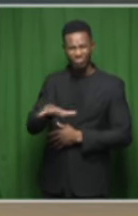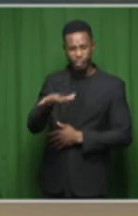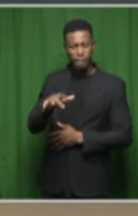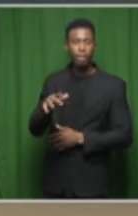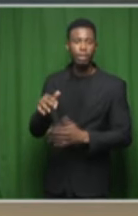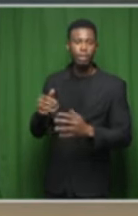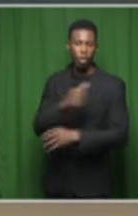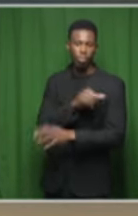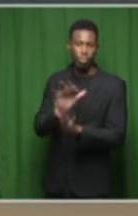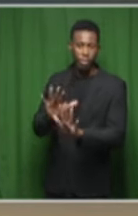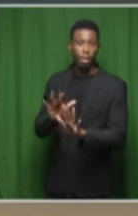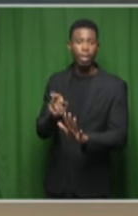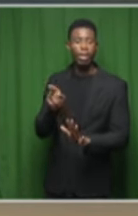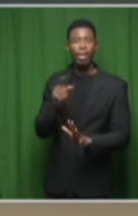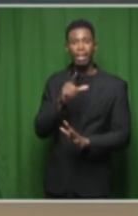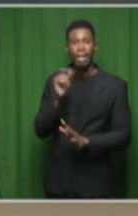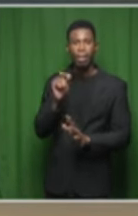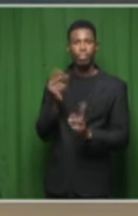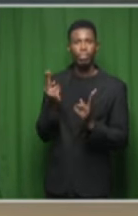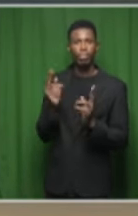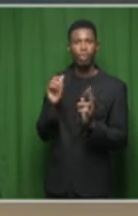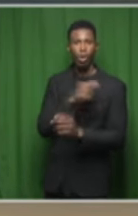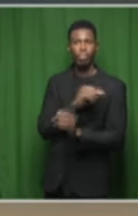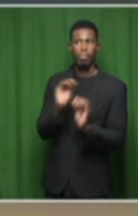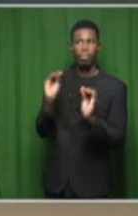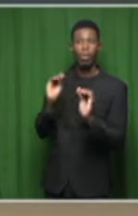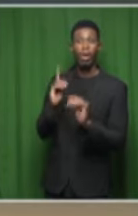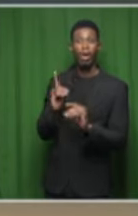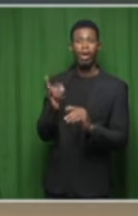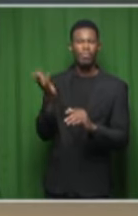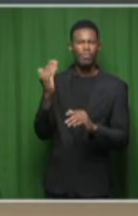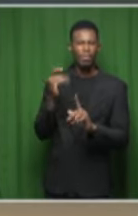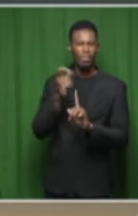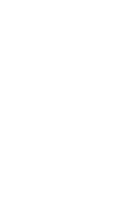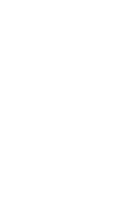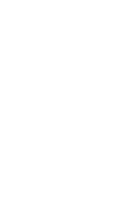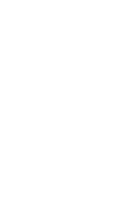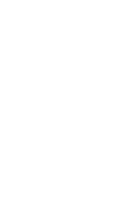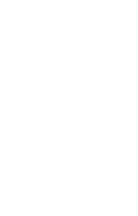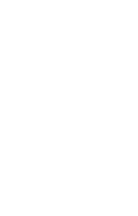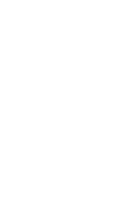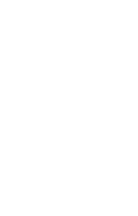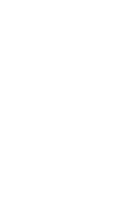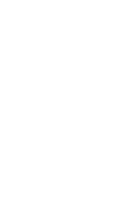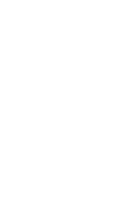founder. And of course, the president will preside over the official opening later today.